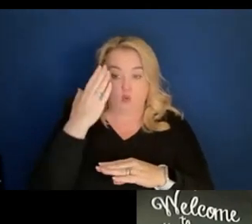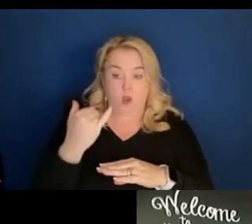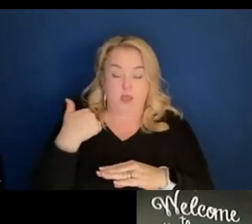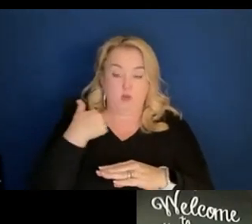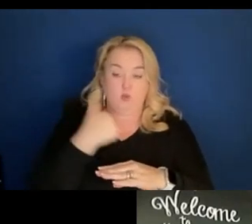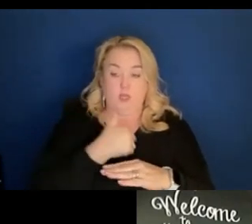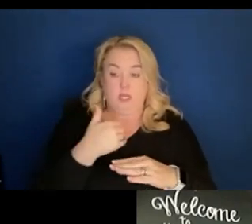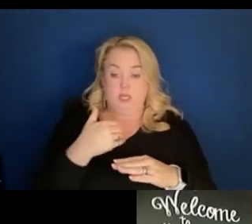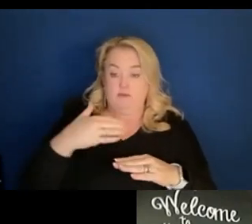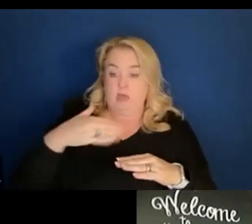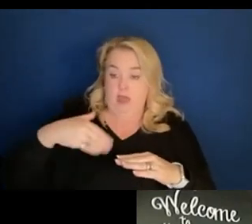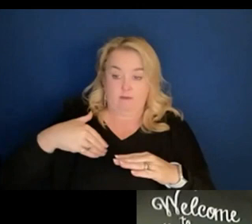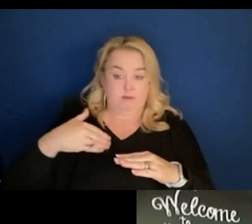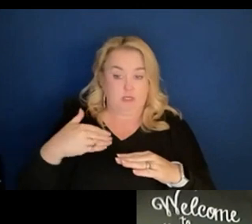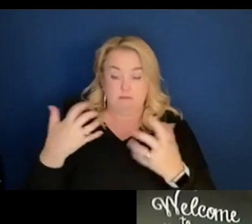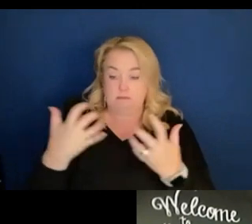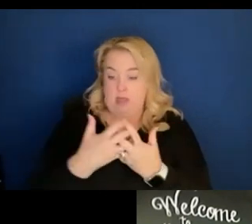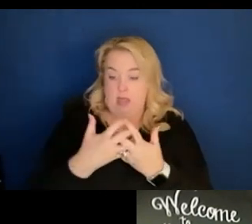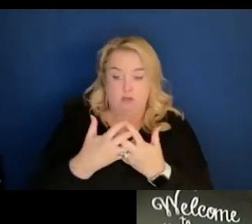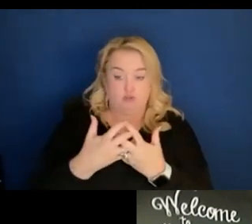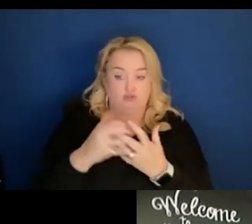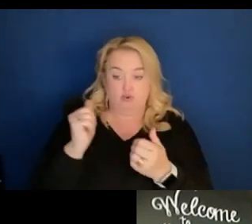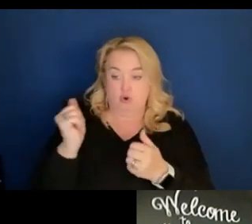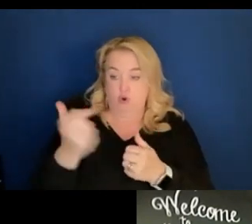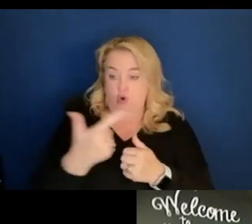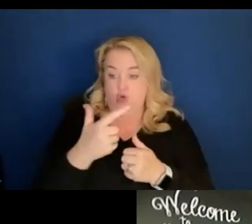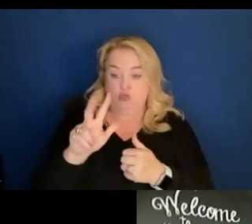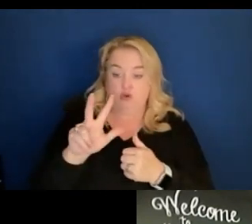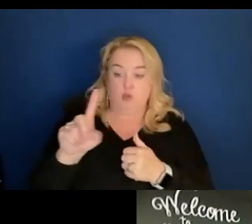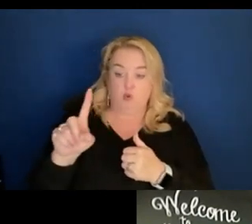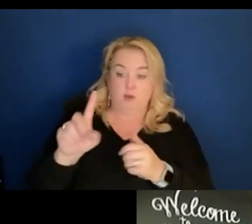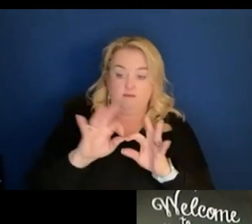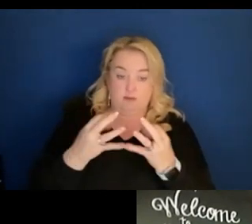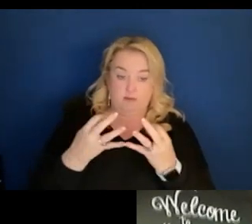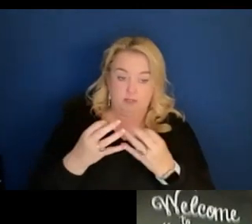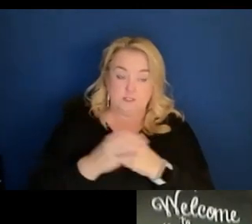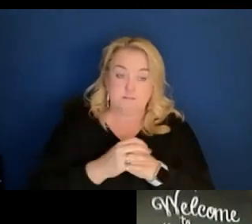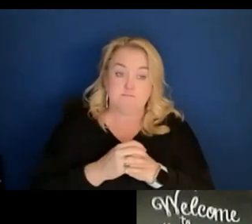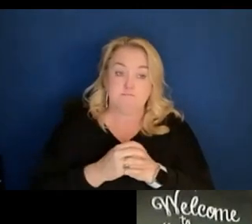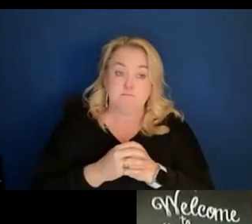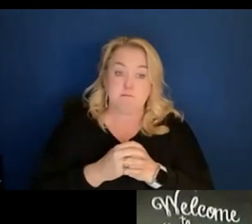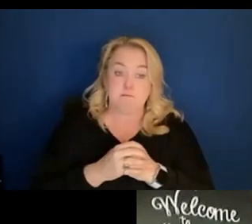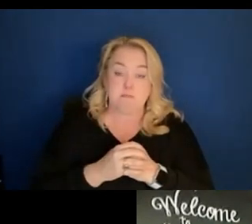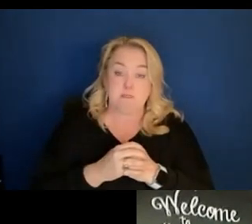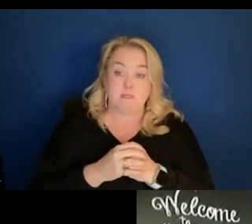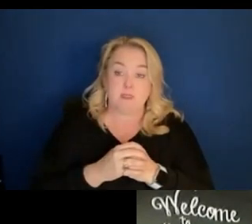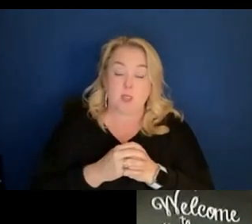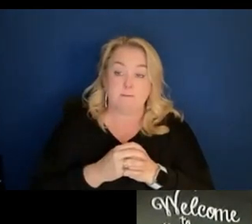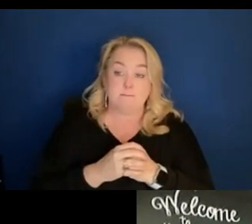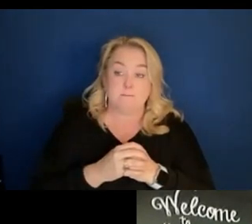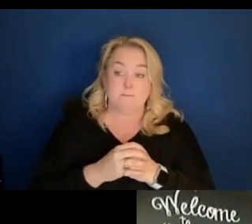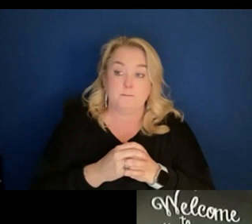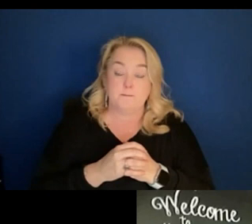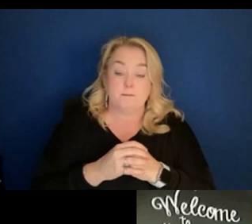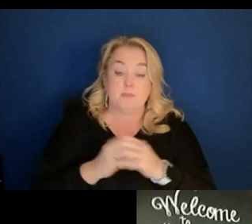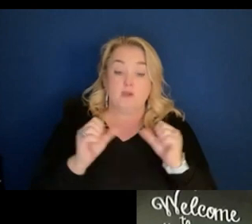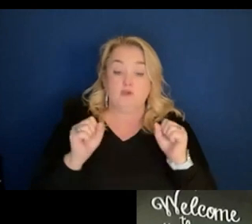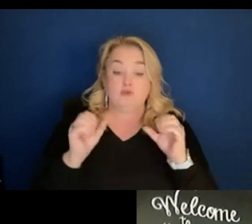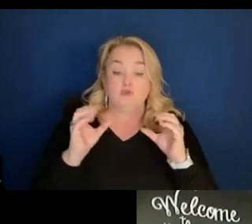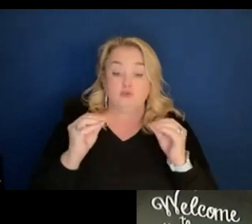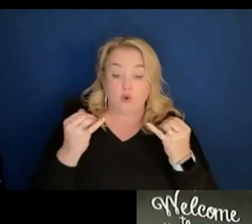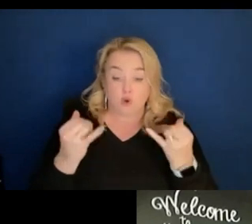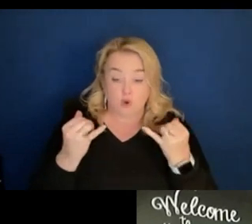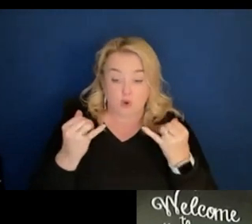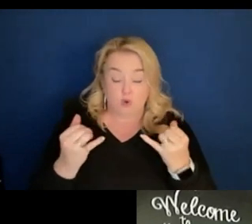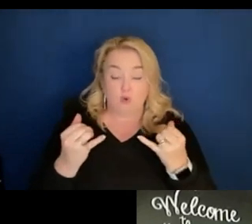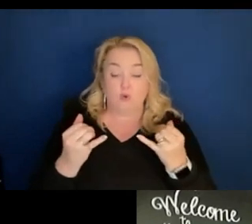we haven't yet been able to match all 31 of our volunteers. So